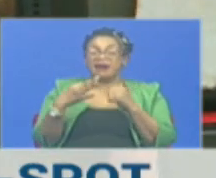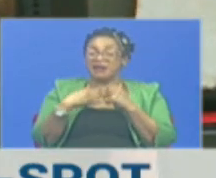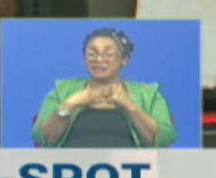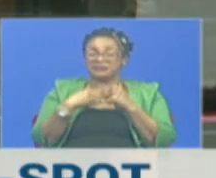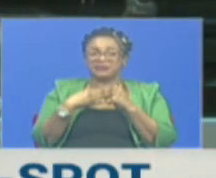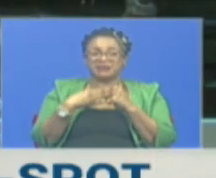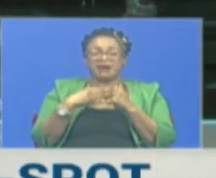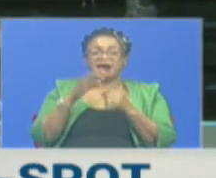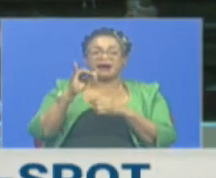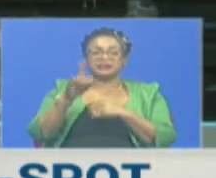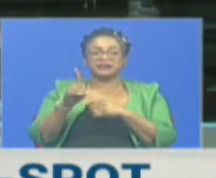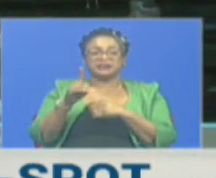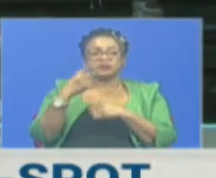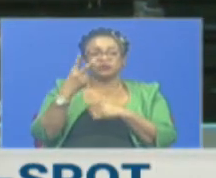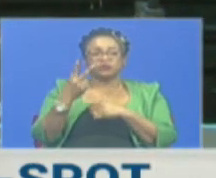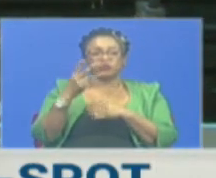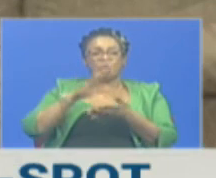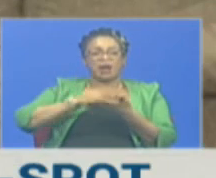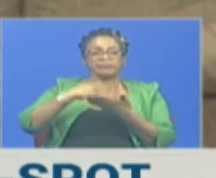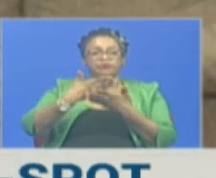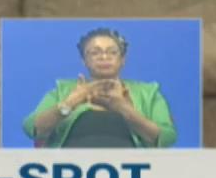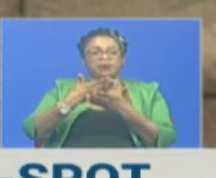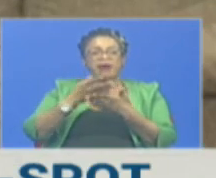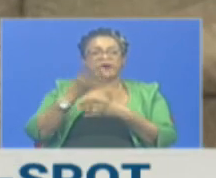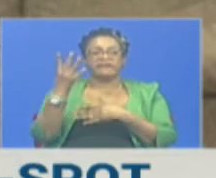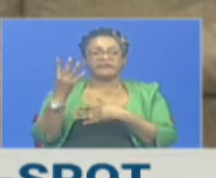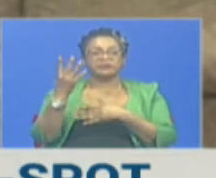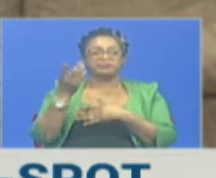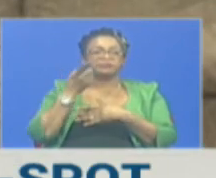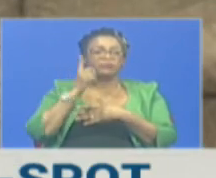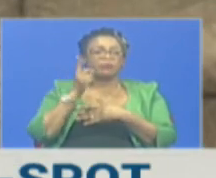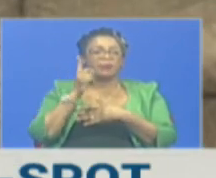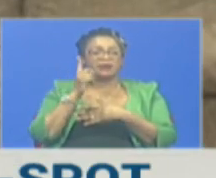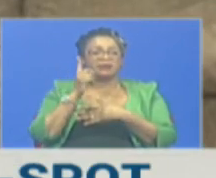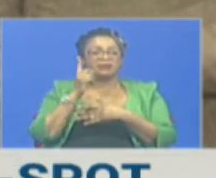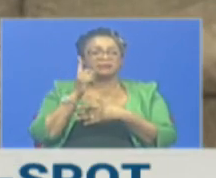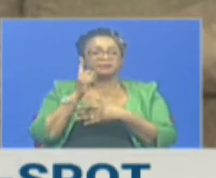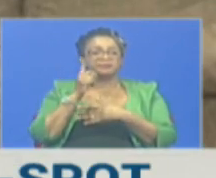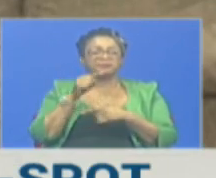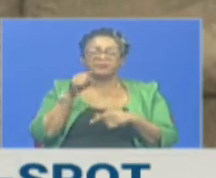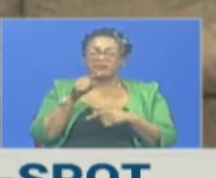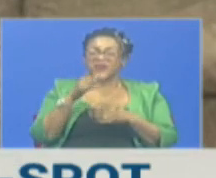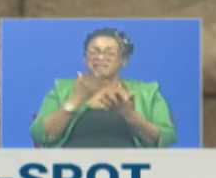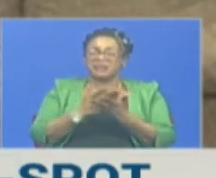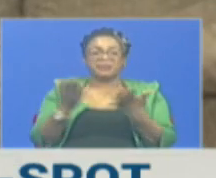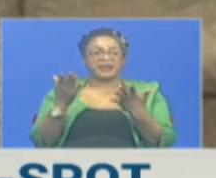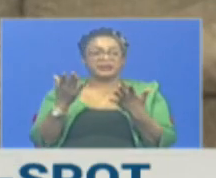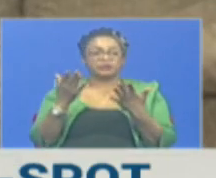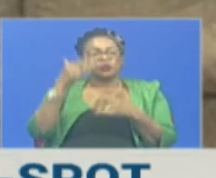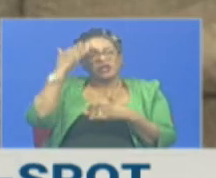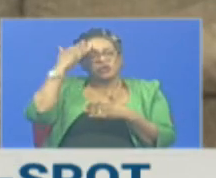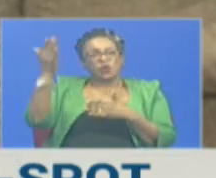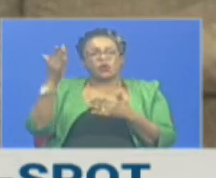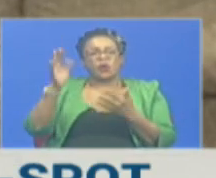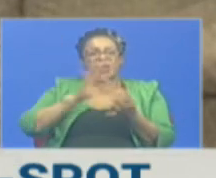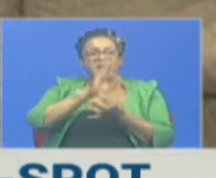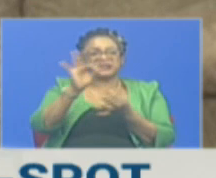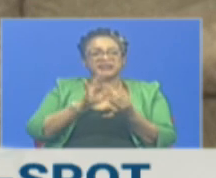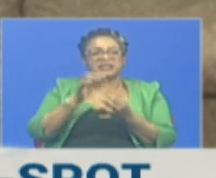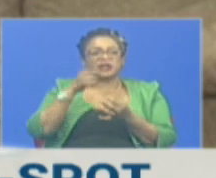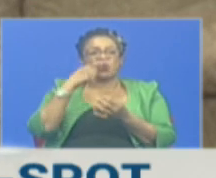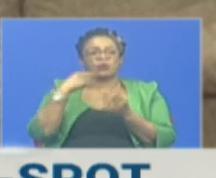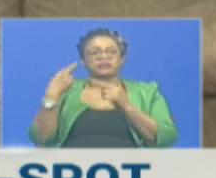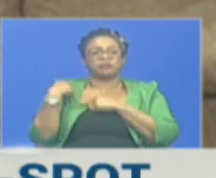2 laptops, and 4 mobile phones. It's something that we know is happening. We may not know the exact individuals or who is responsible for